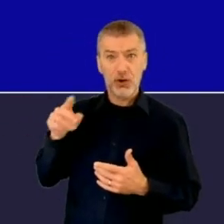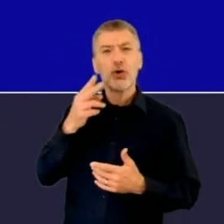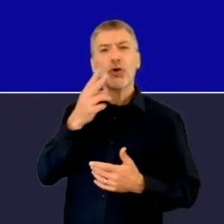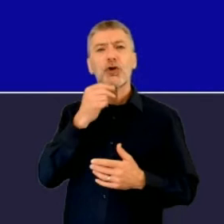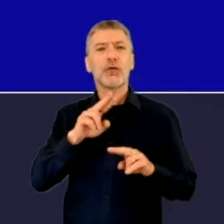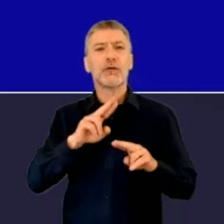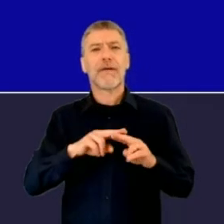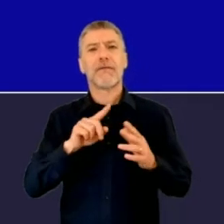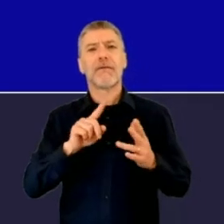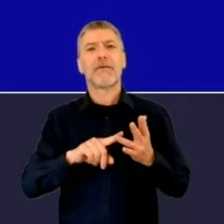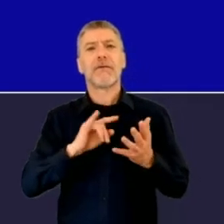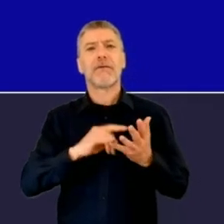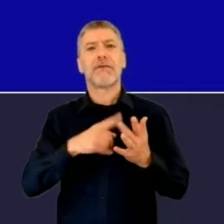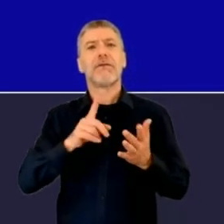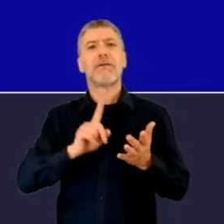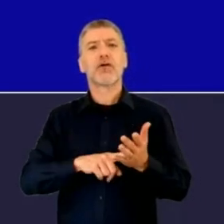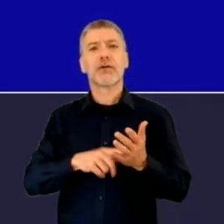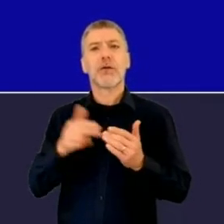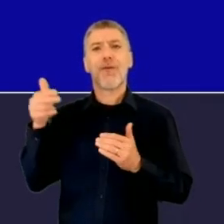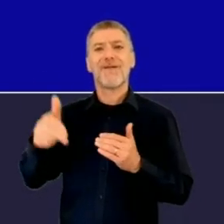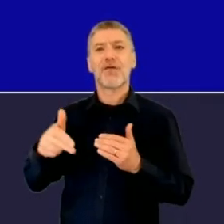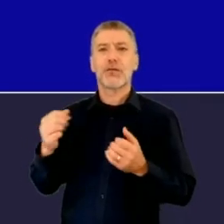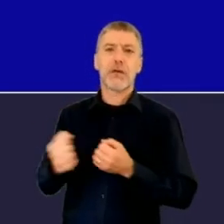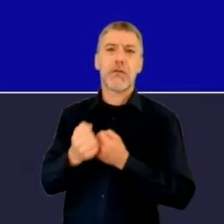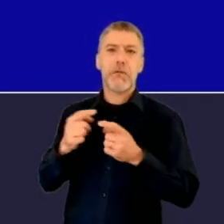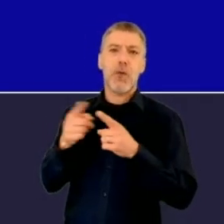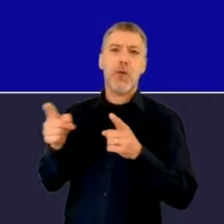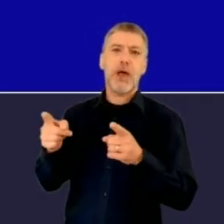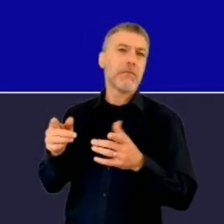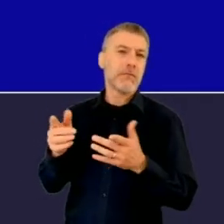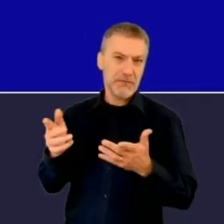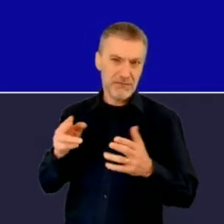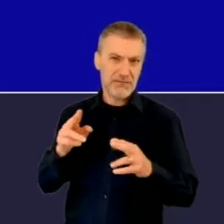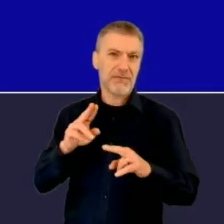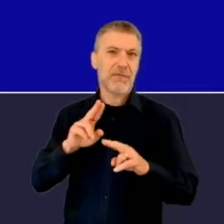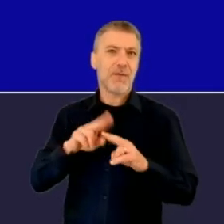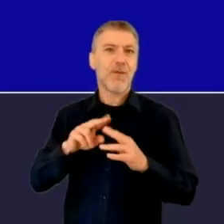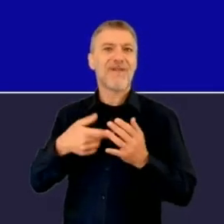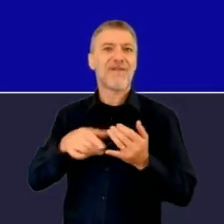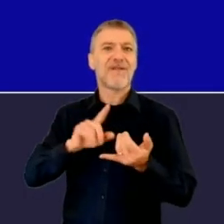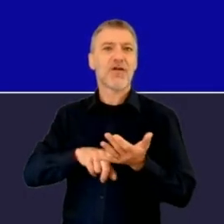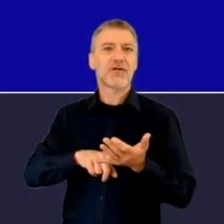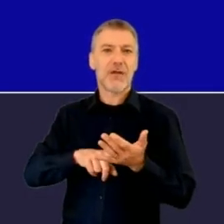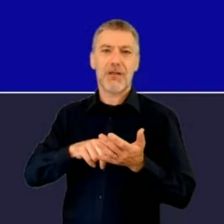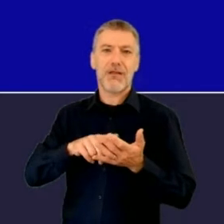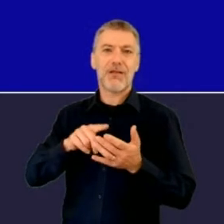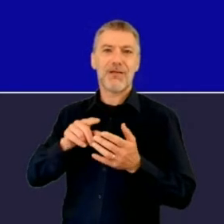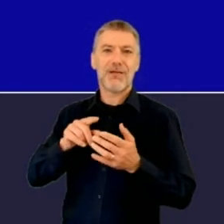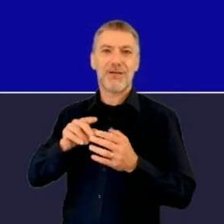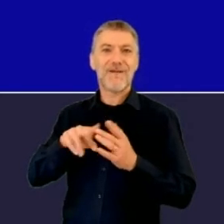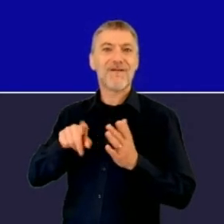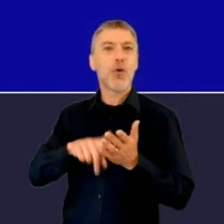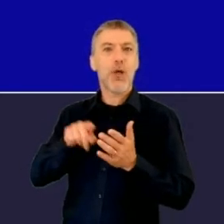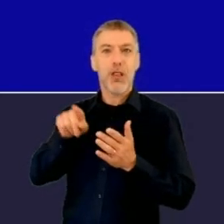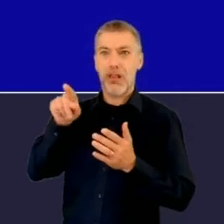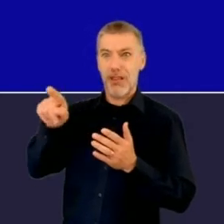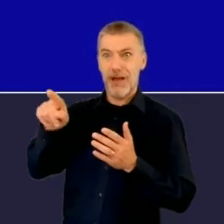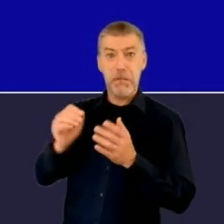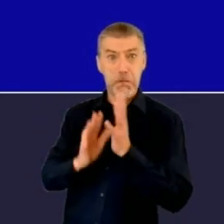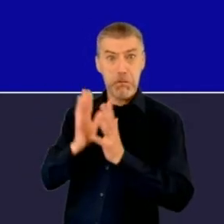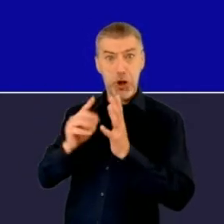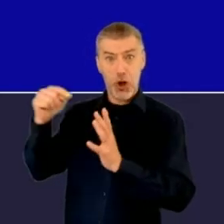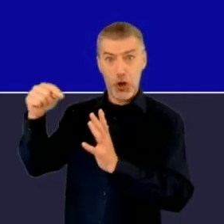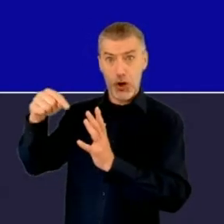them. And you all probably know fossil fuels, when we burn them, those are the things that are choking the